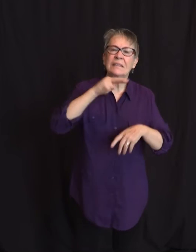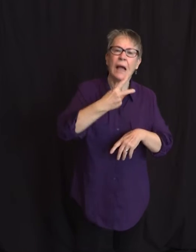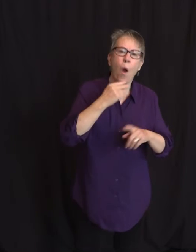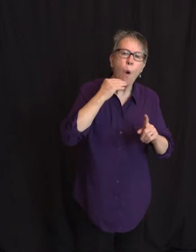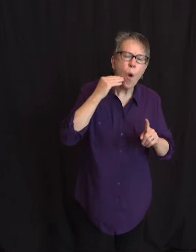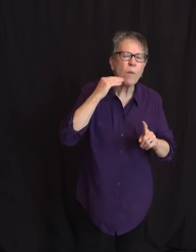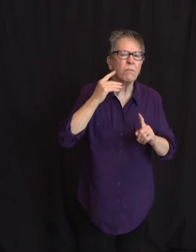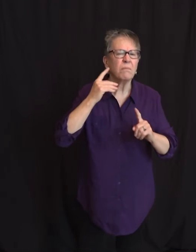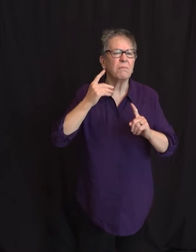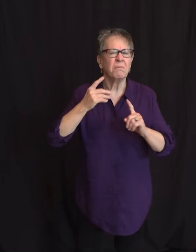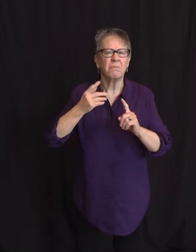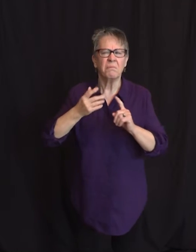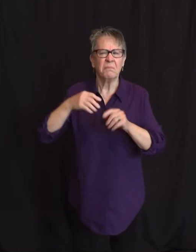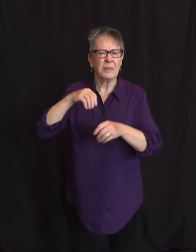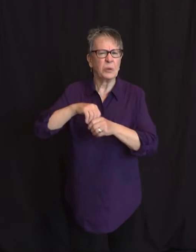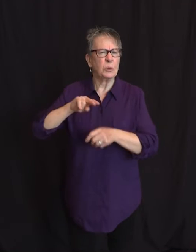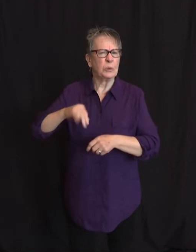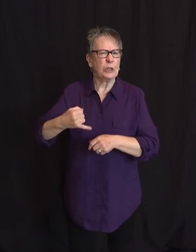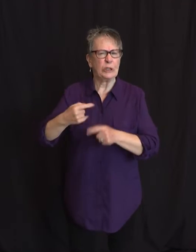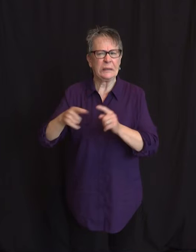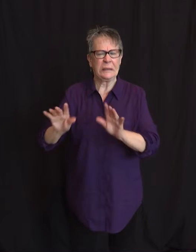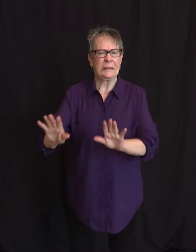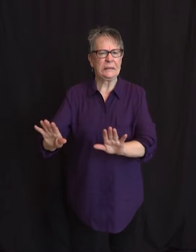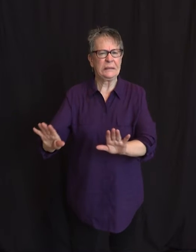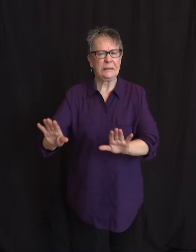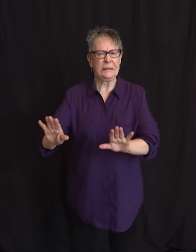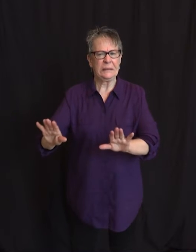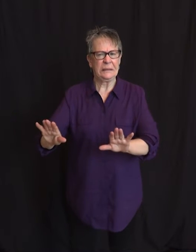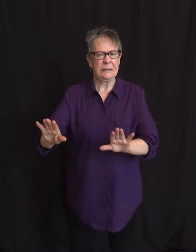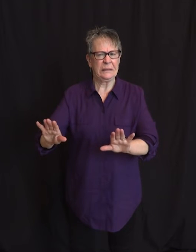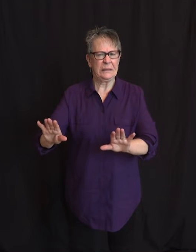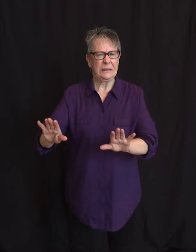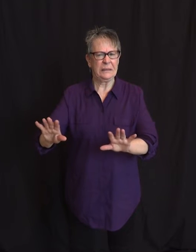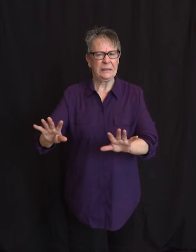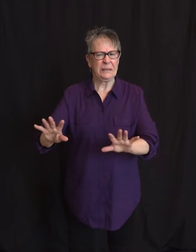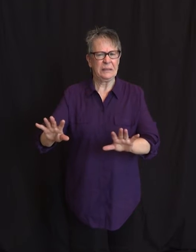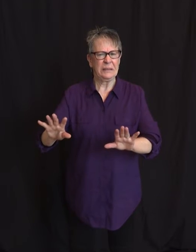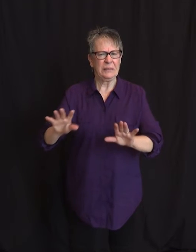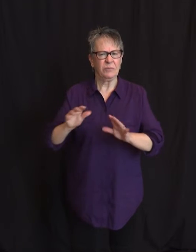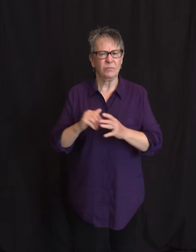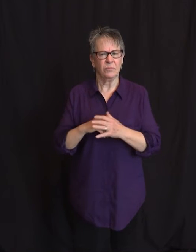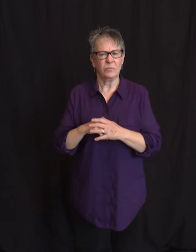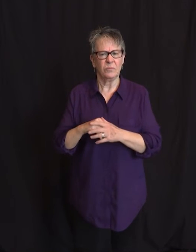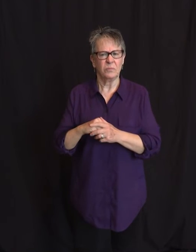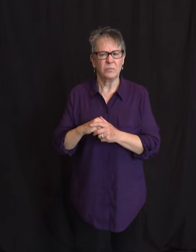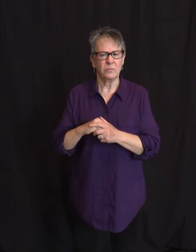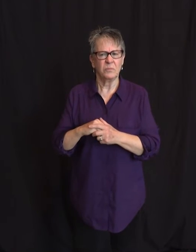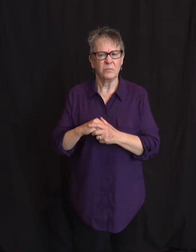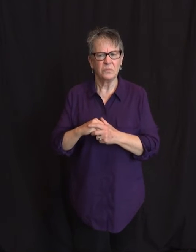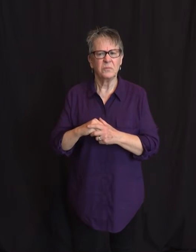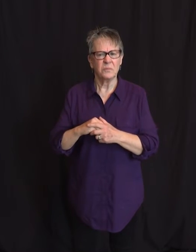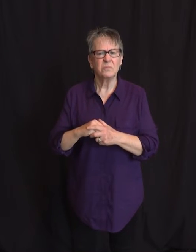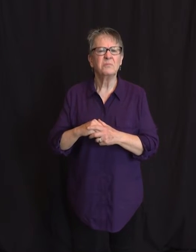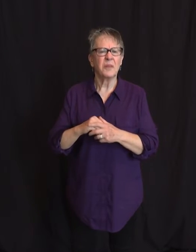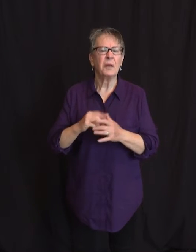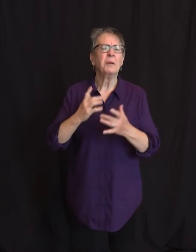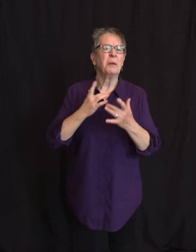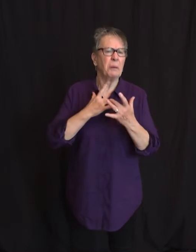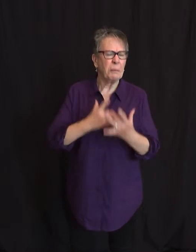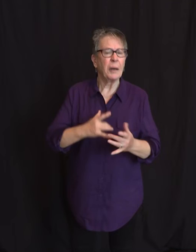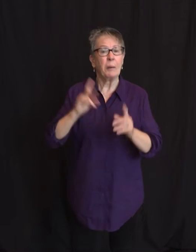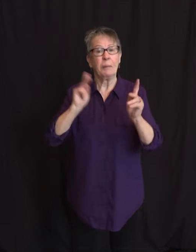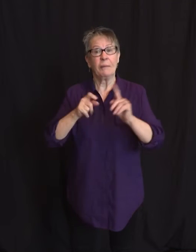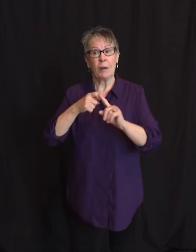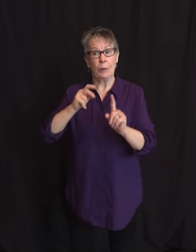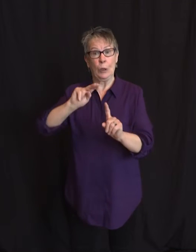for this time, for this purposes at least, they tend to be in the region. My word at this moment, sitting